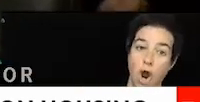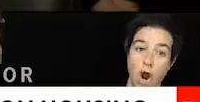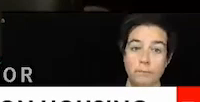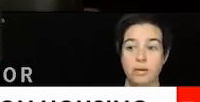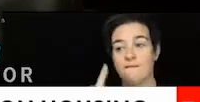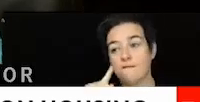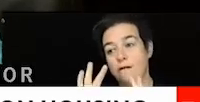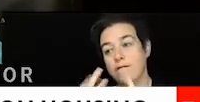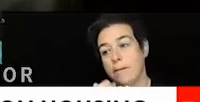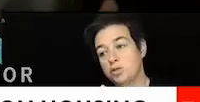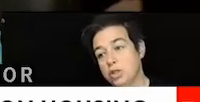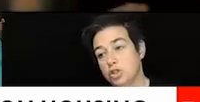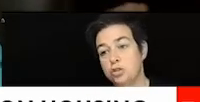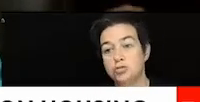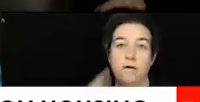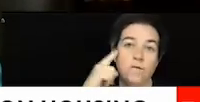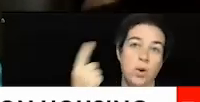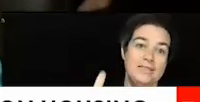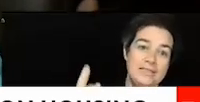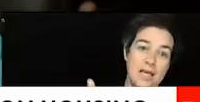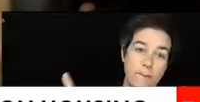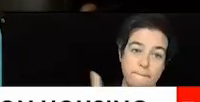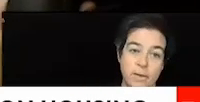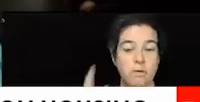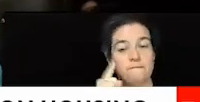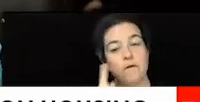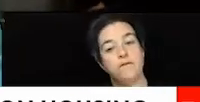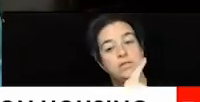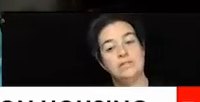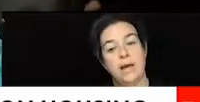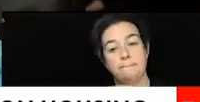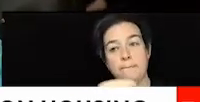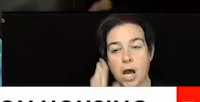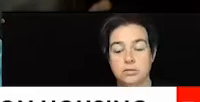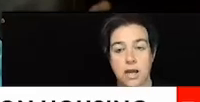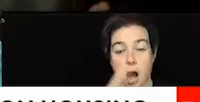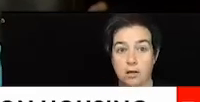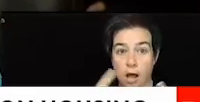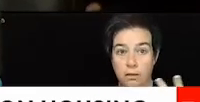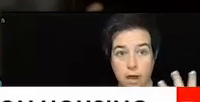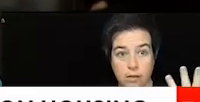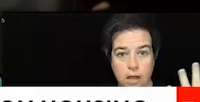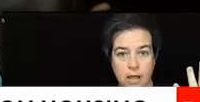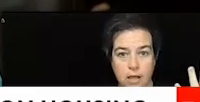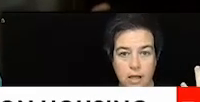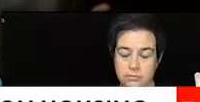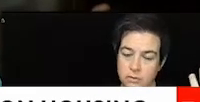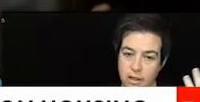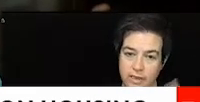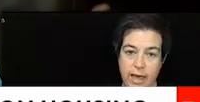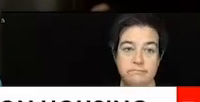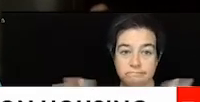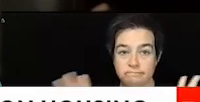children, housing for single people, housing for first-time buyers, and on and on. That undoubtedly will